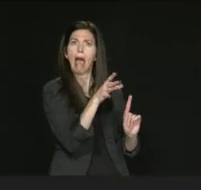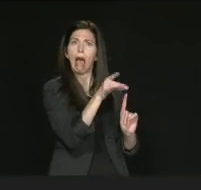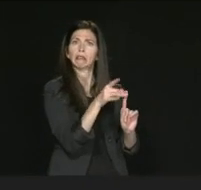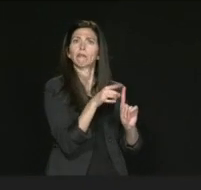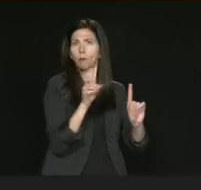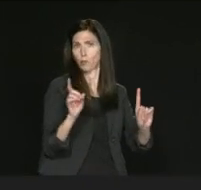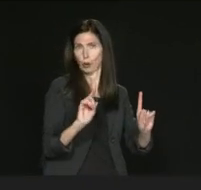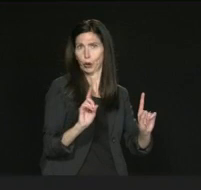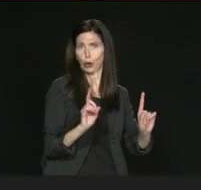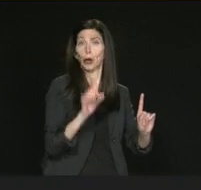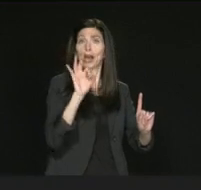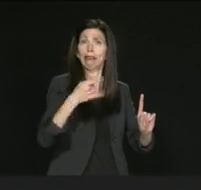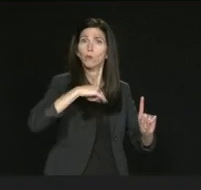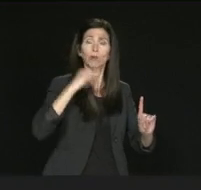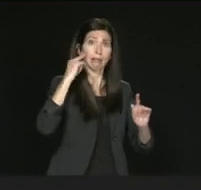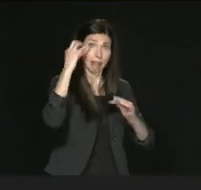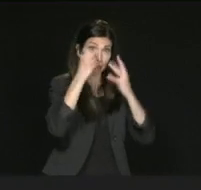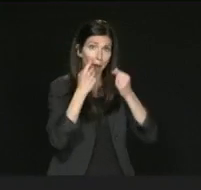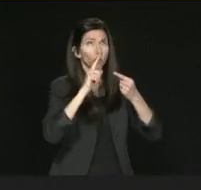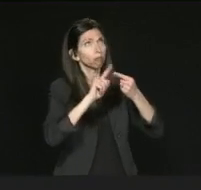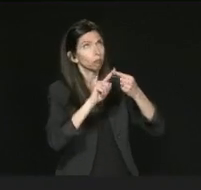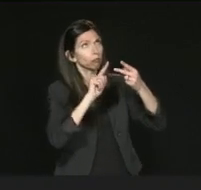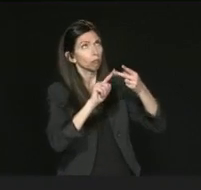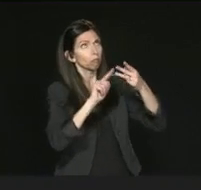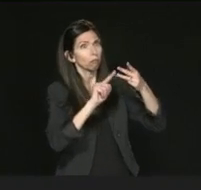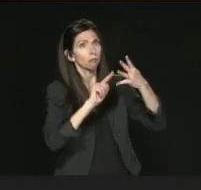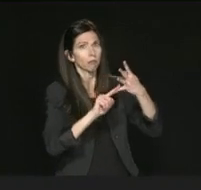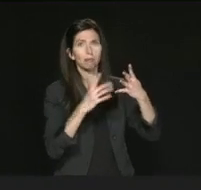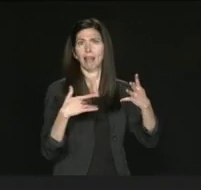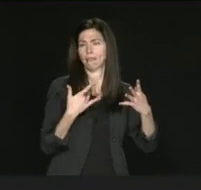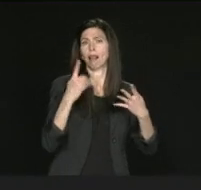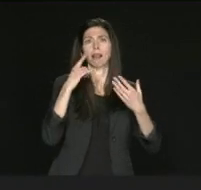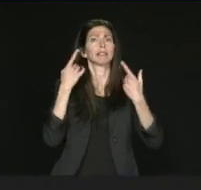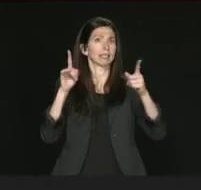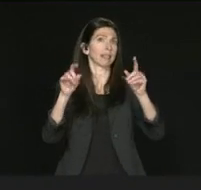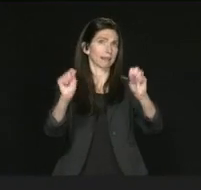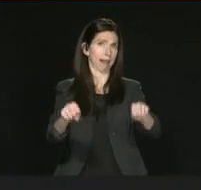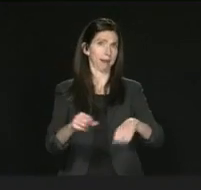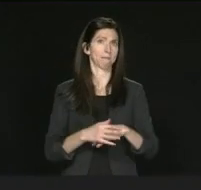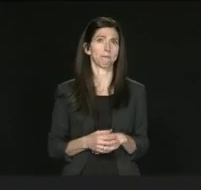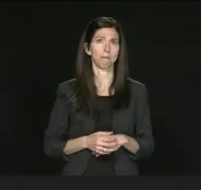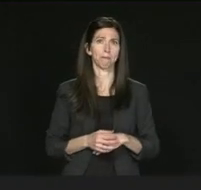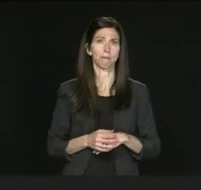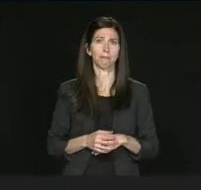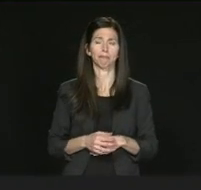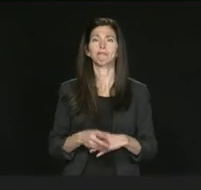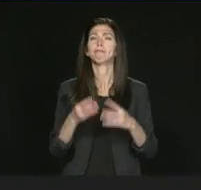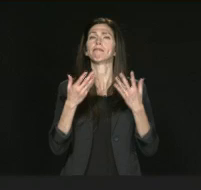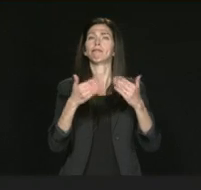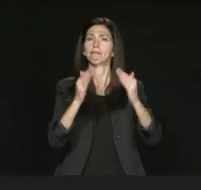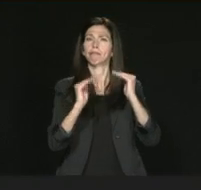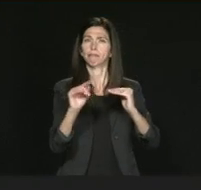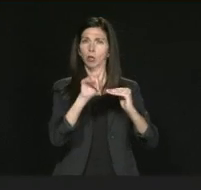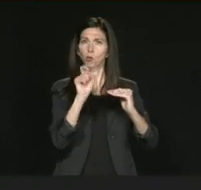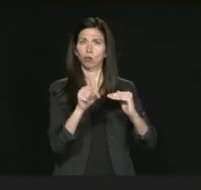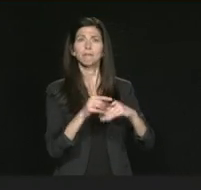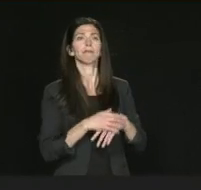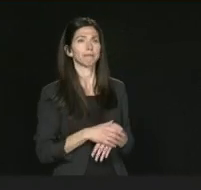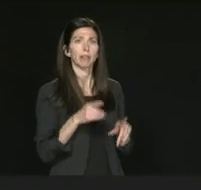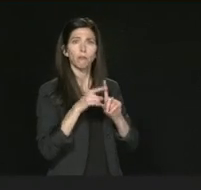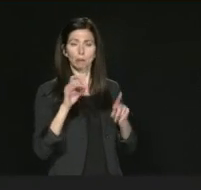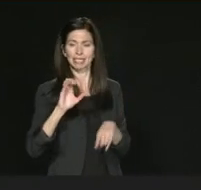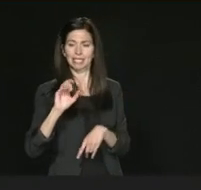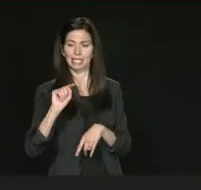turn to thank you, Doctor. With Annie from CTV. Hi, it's Annie Bergeron-Oliver from CTV News. My question is for Dr. Tam and Dr. New. There are still a